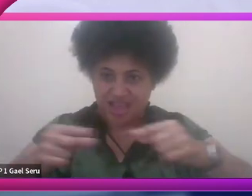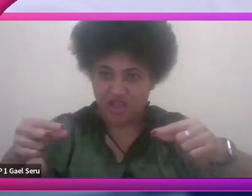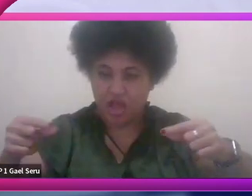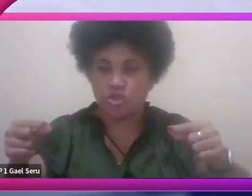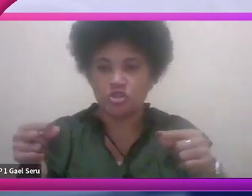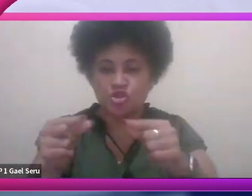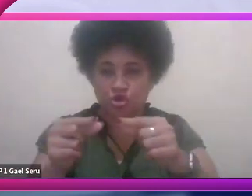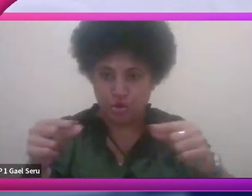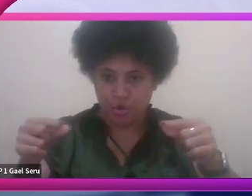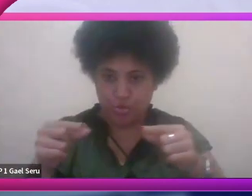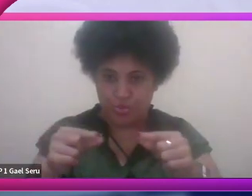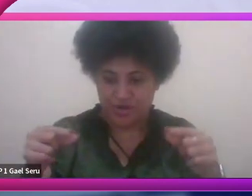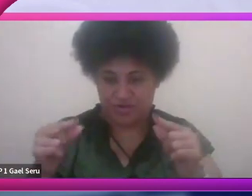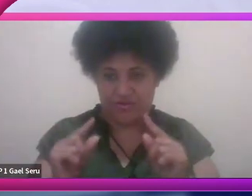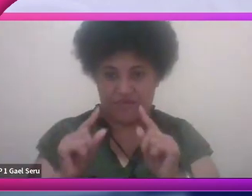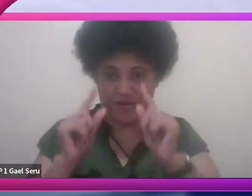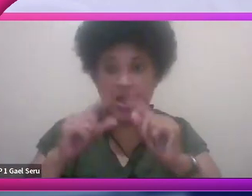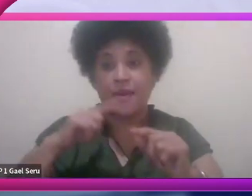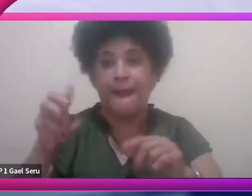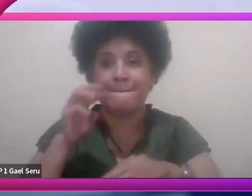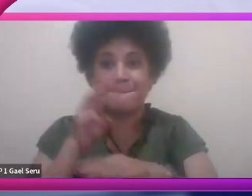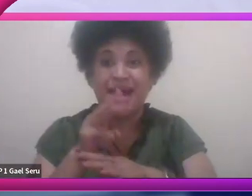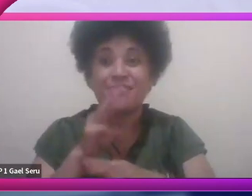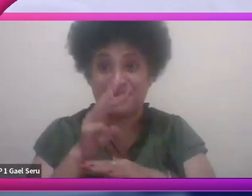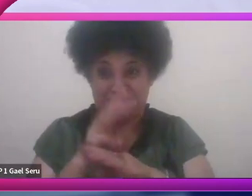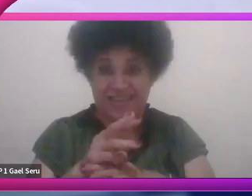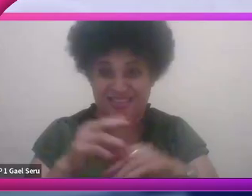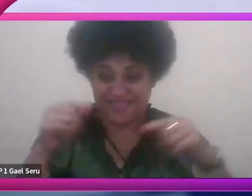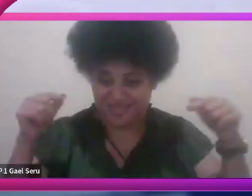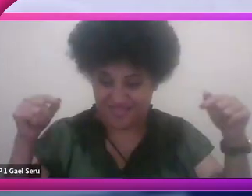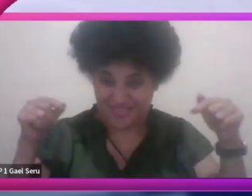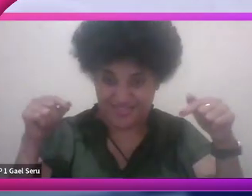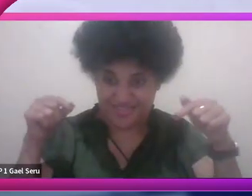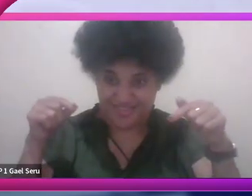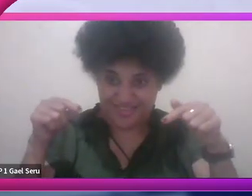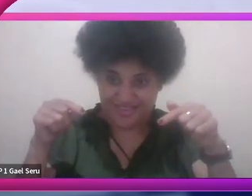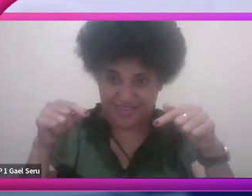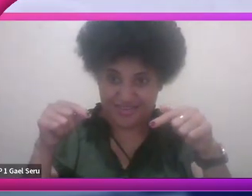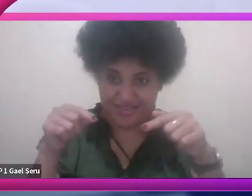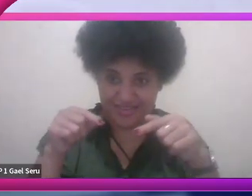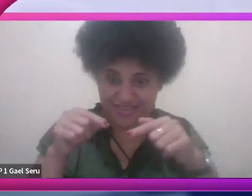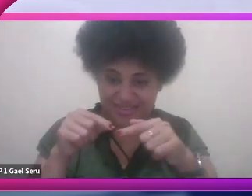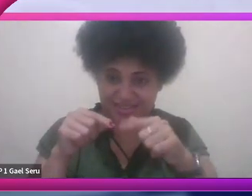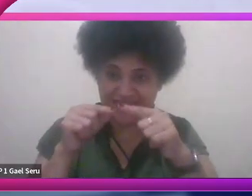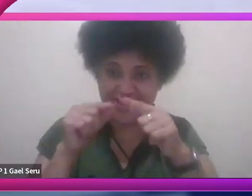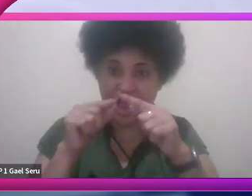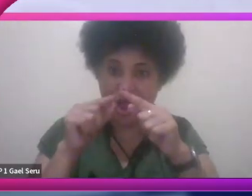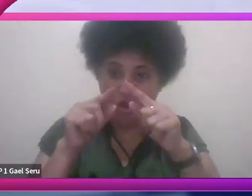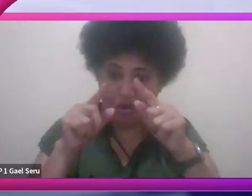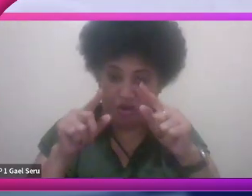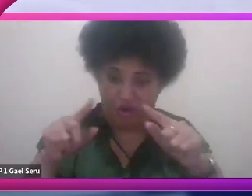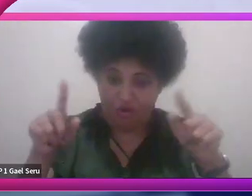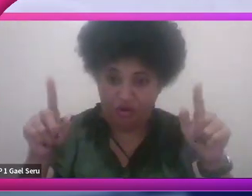the ovary, because every month, because the trigger down, they also trigger to the ovary. The ovary